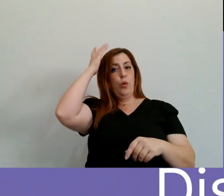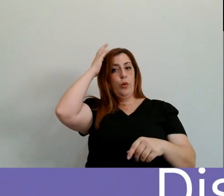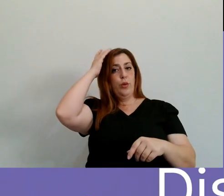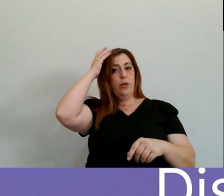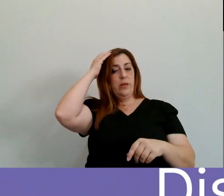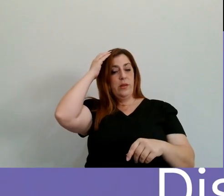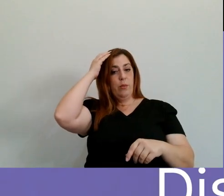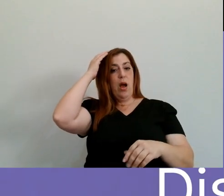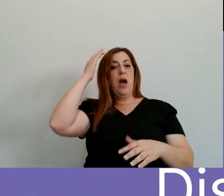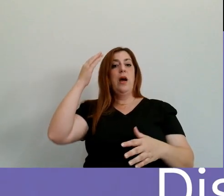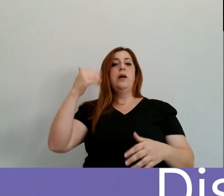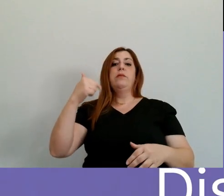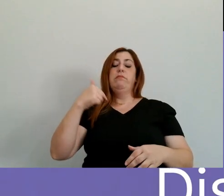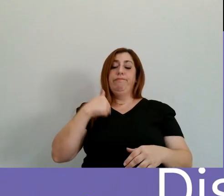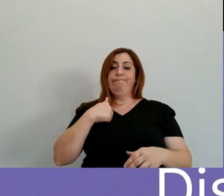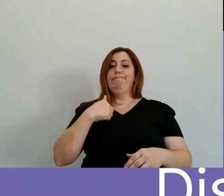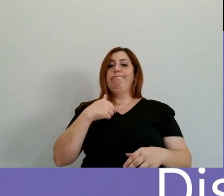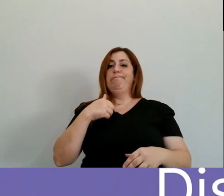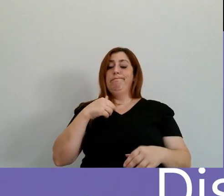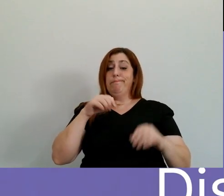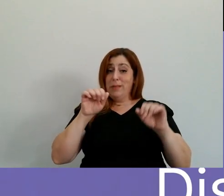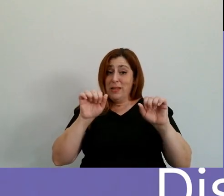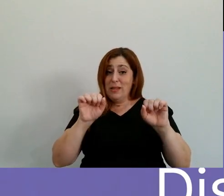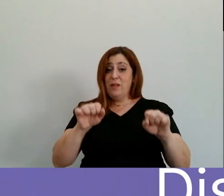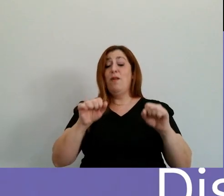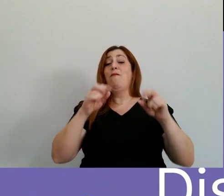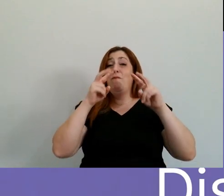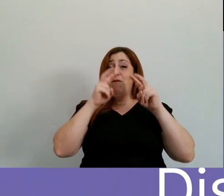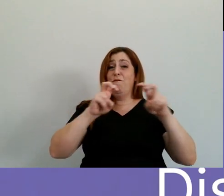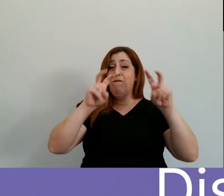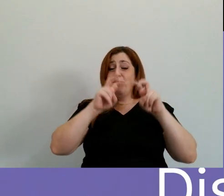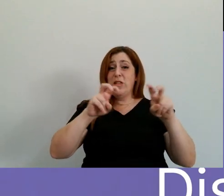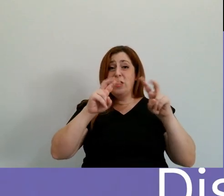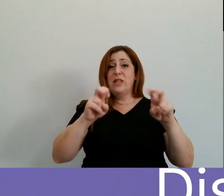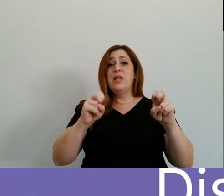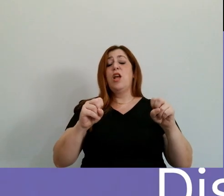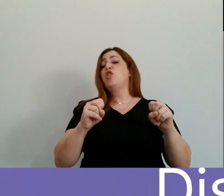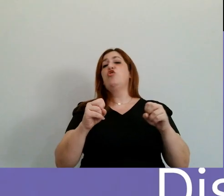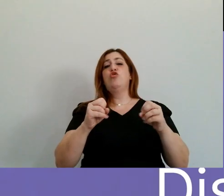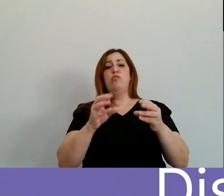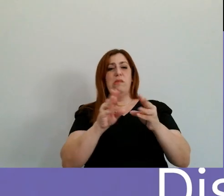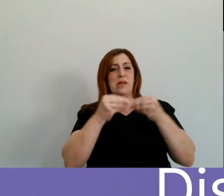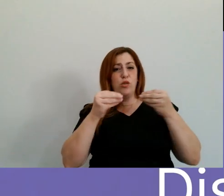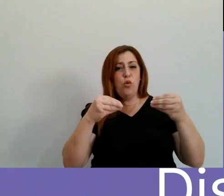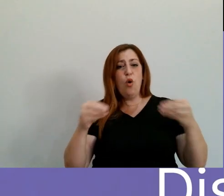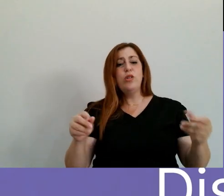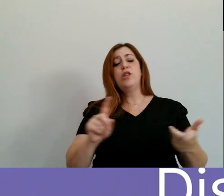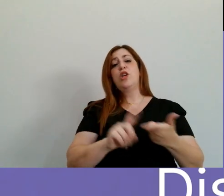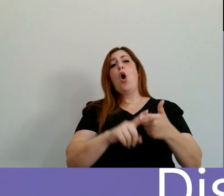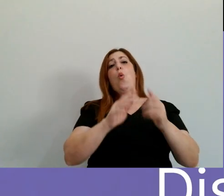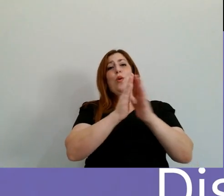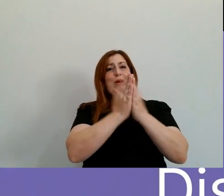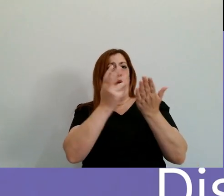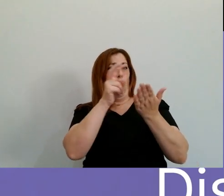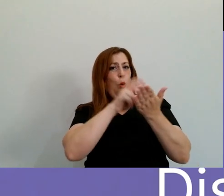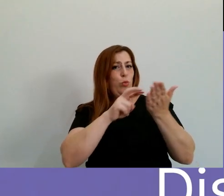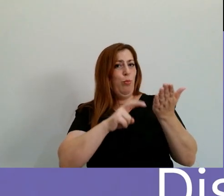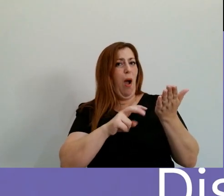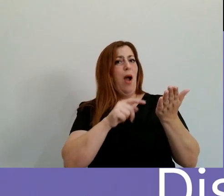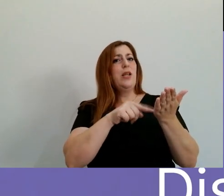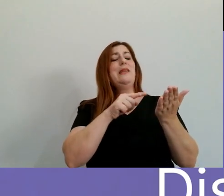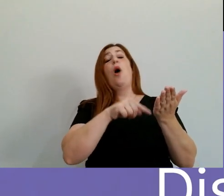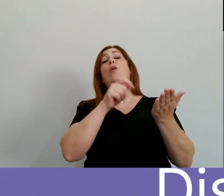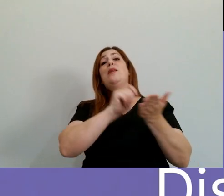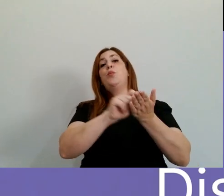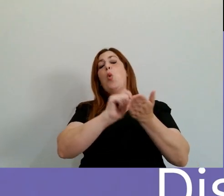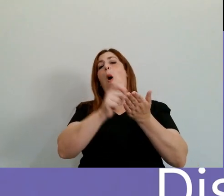autism, again, I do recommend seeking out resources and books, handbooks, etc., that were written by